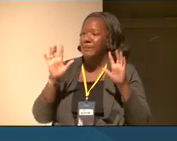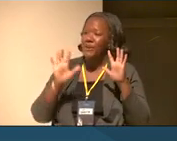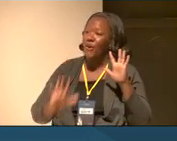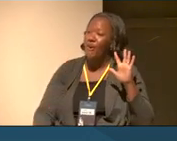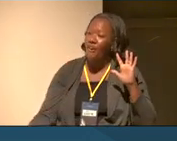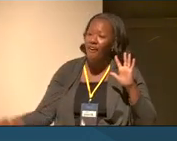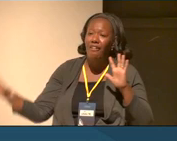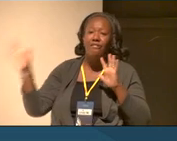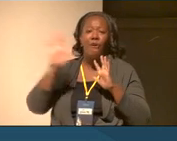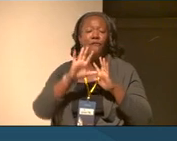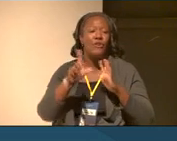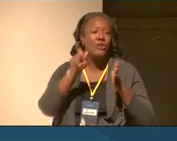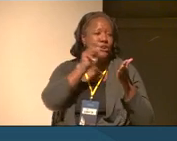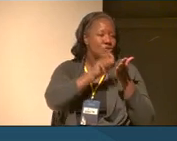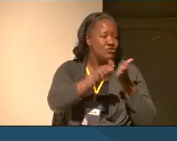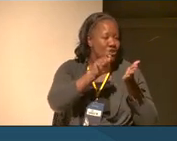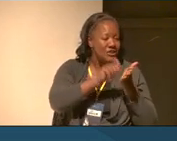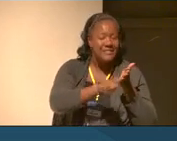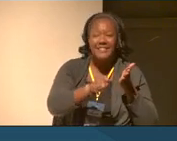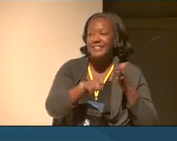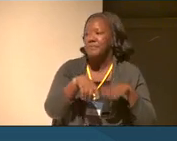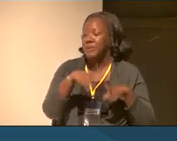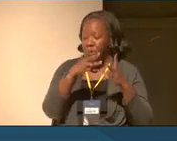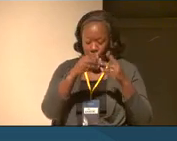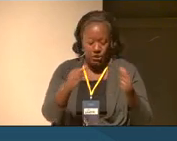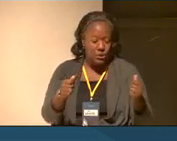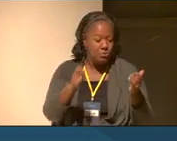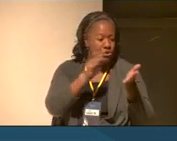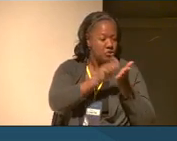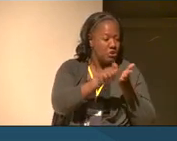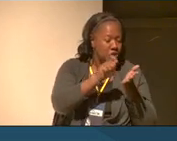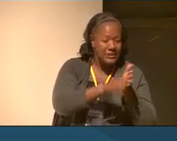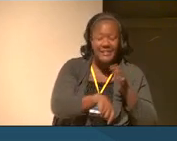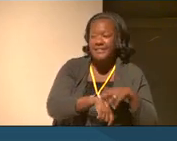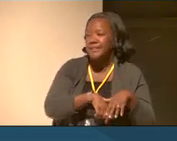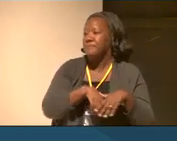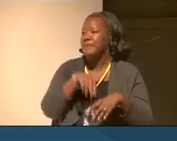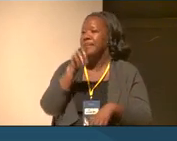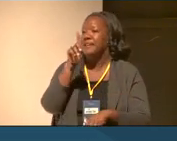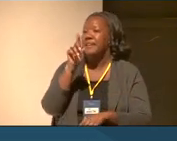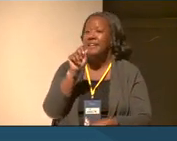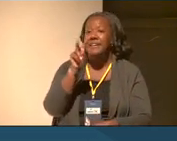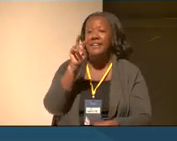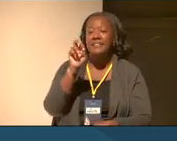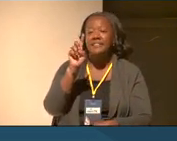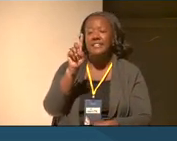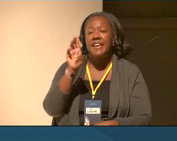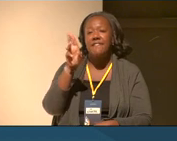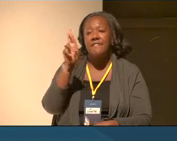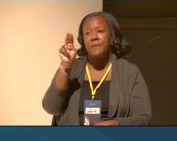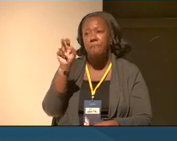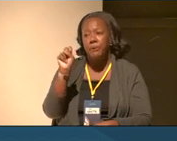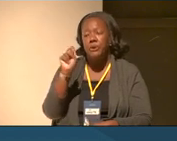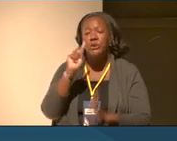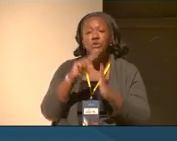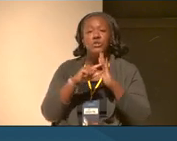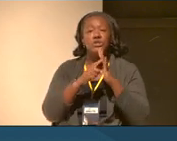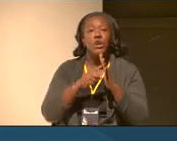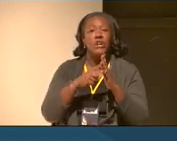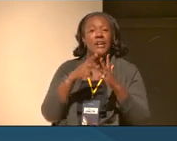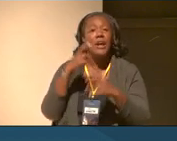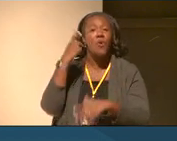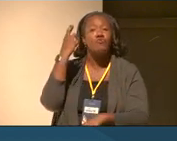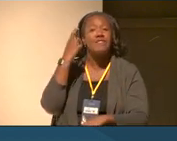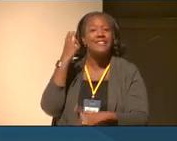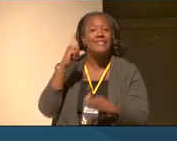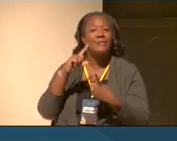You can see it in journalism. There's something called Solutions Journalism. David Byrne starts a program called Reasons to Be Cheerful. So if you're looking for things